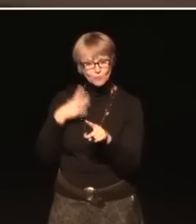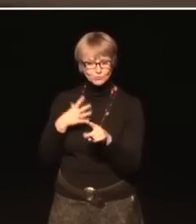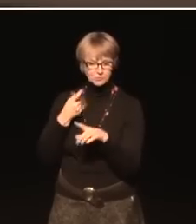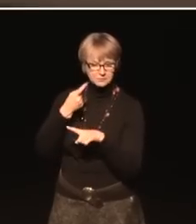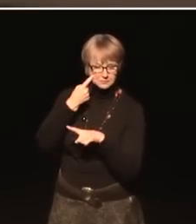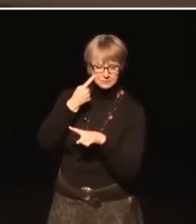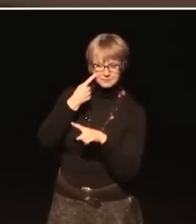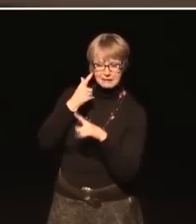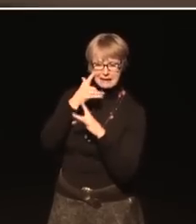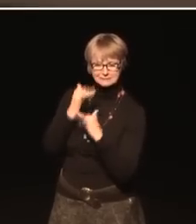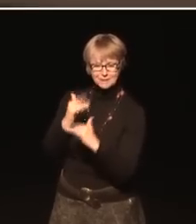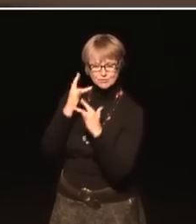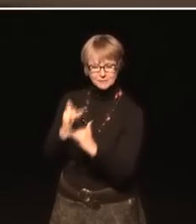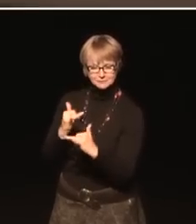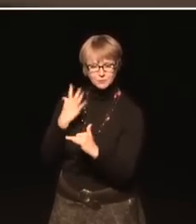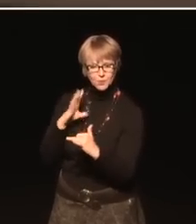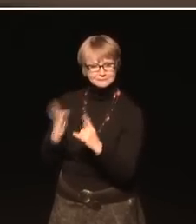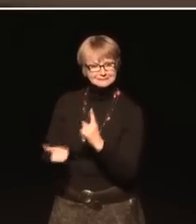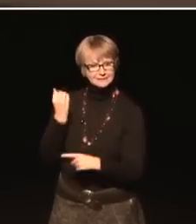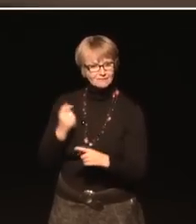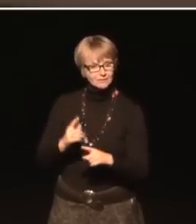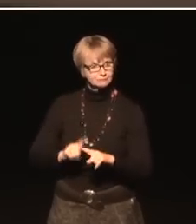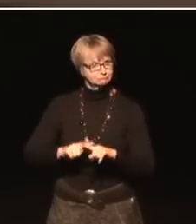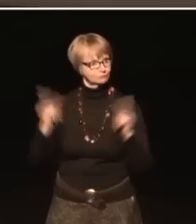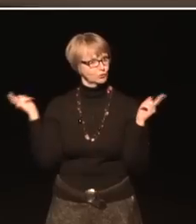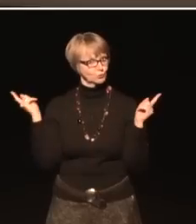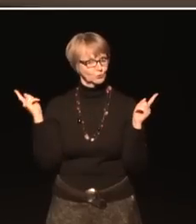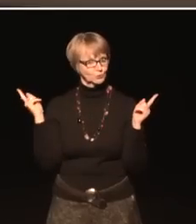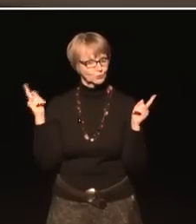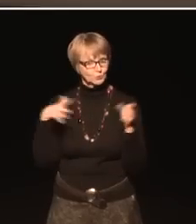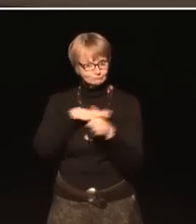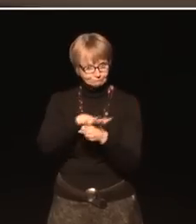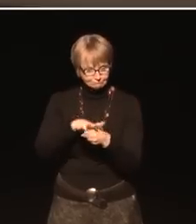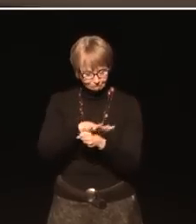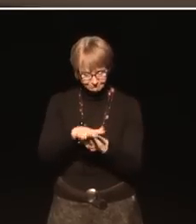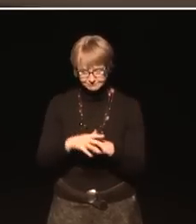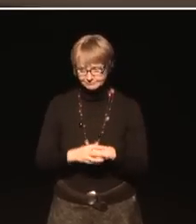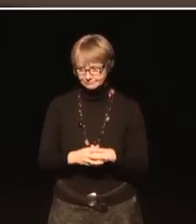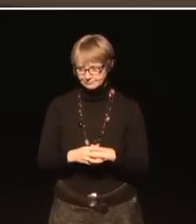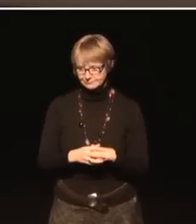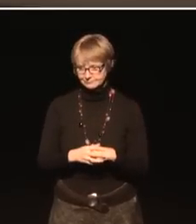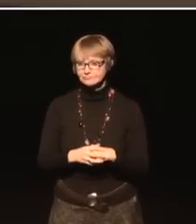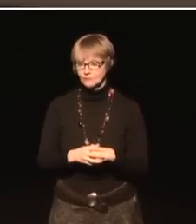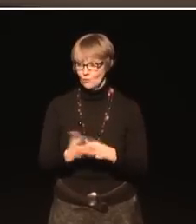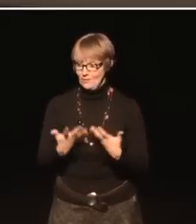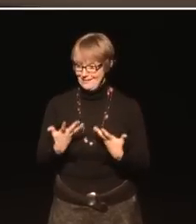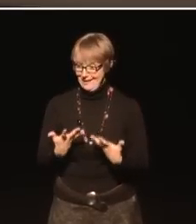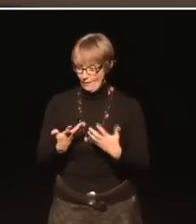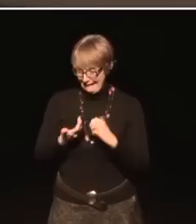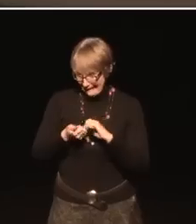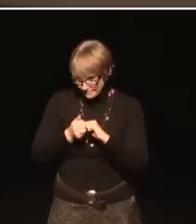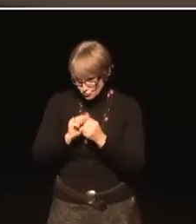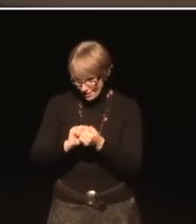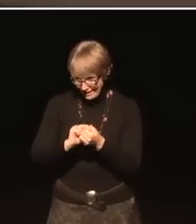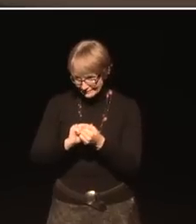and discover new artistic territories. And as a result, we're currently collaborating to develop a